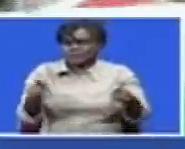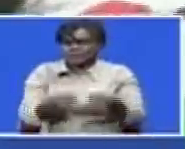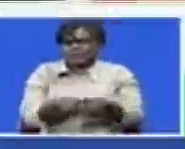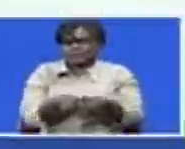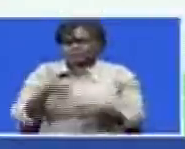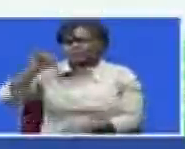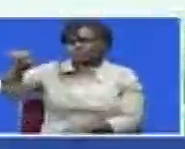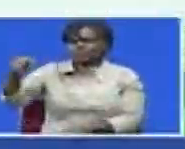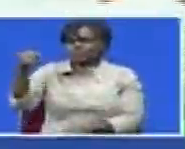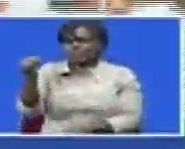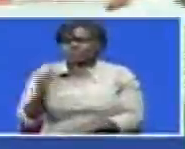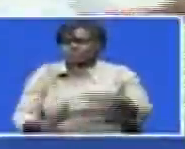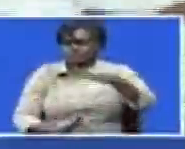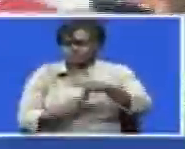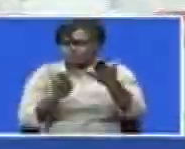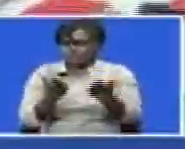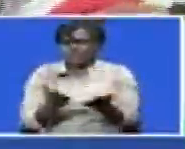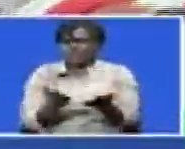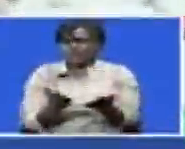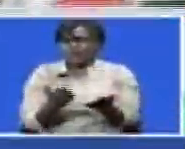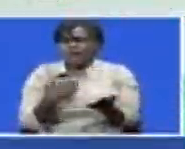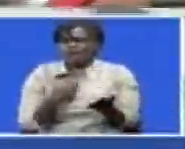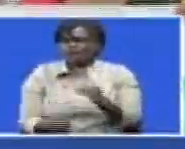of the Jubilee administration that is now riddled